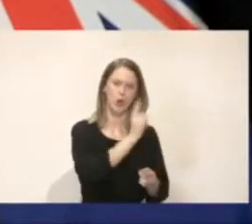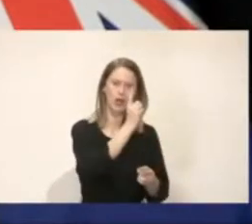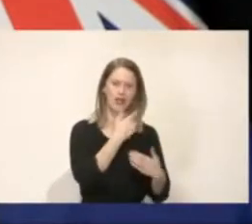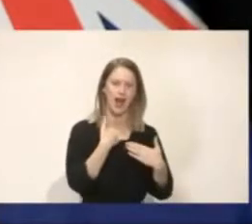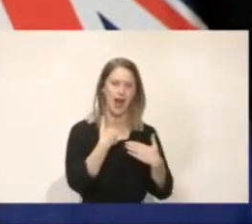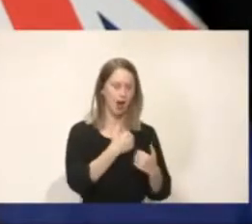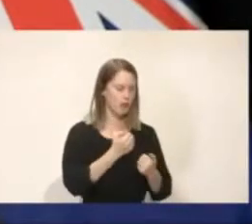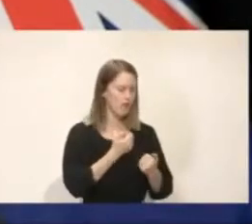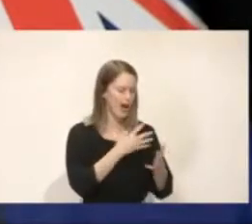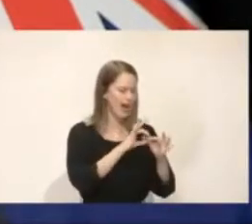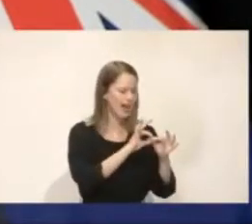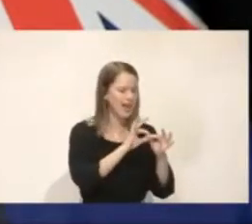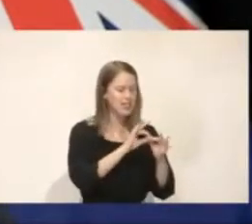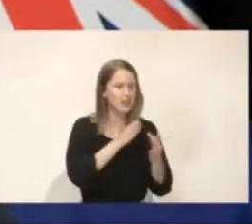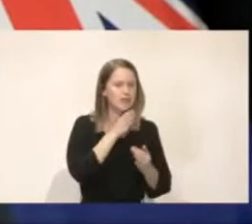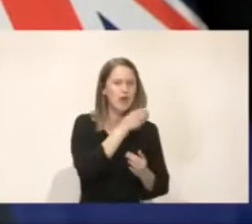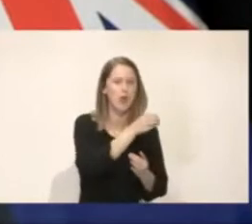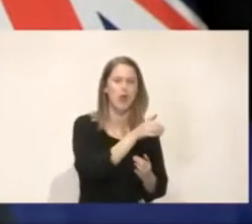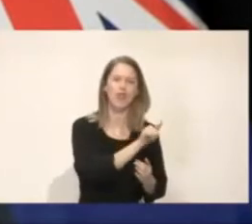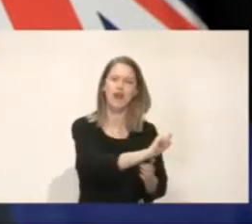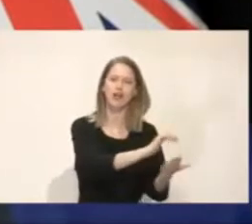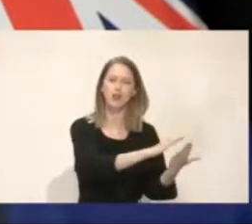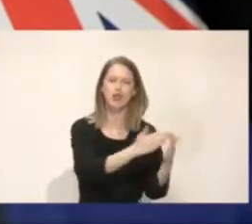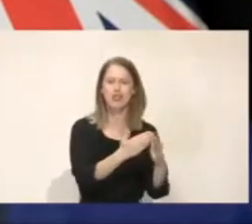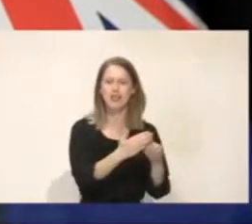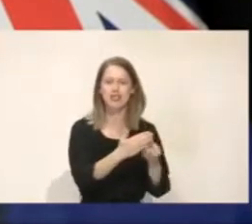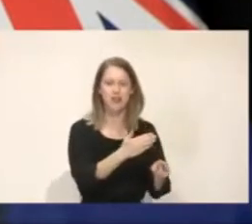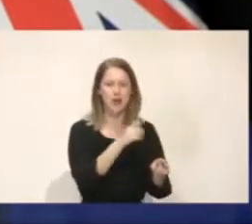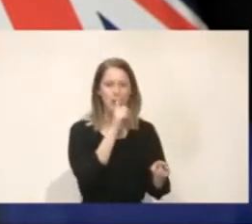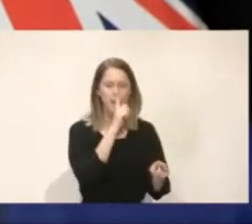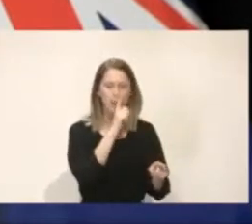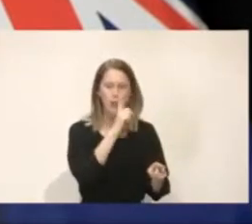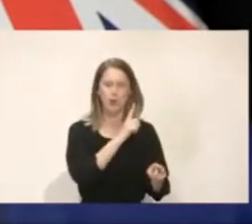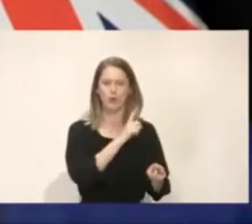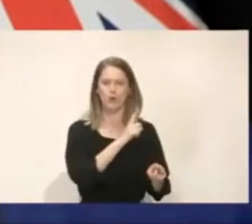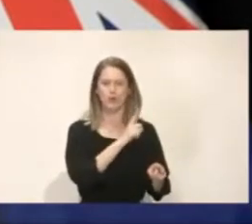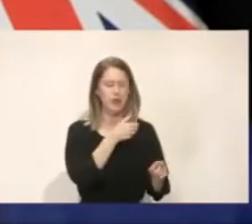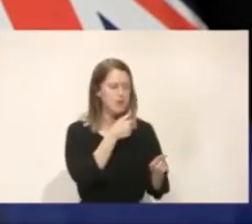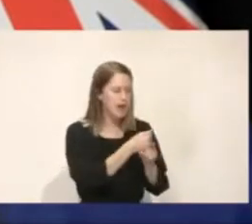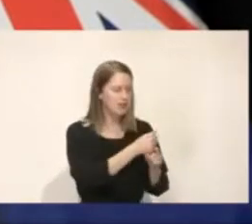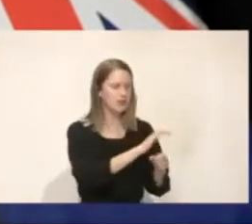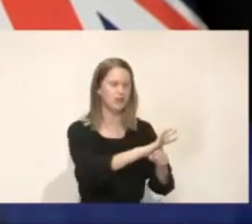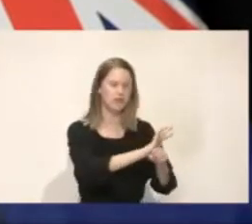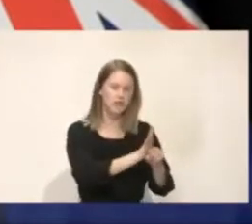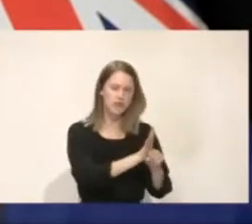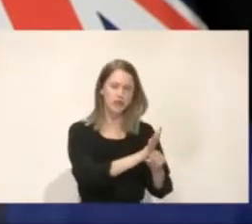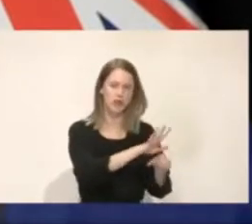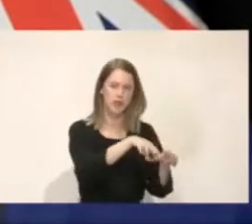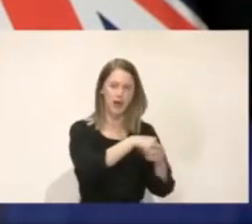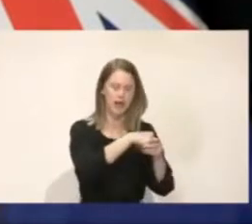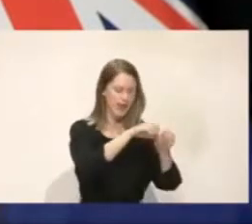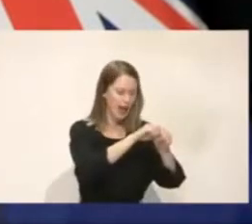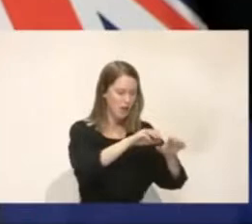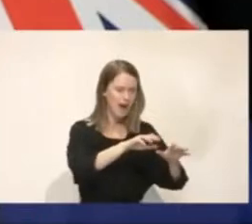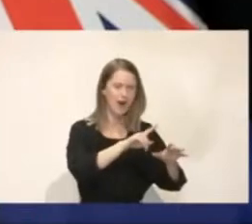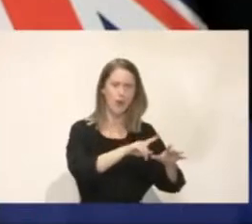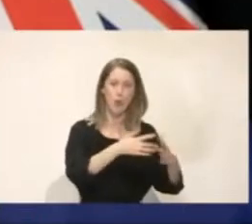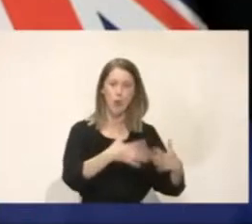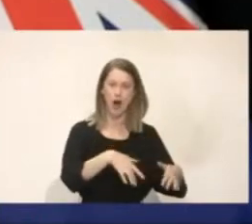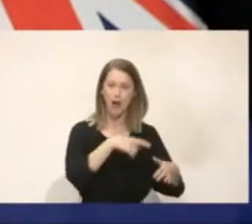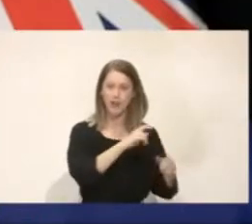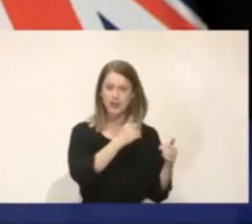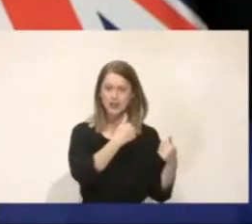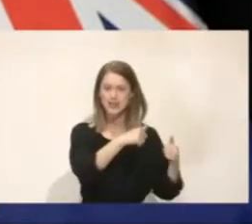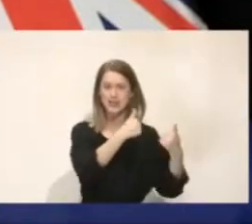in engaging with these communities who have been the ones that have had Covid-19, that have been part of this outbreak, and how successfully